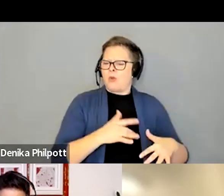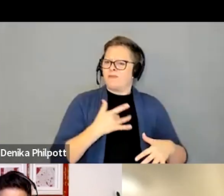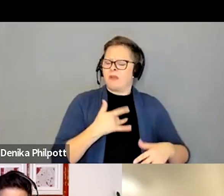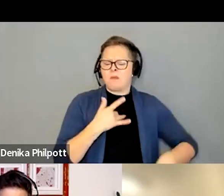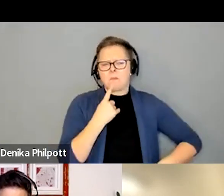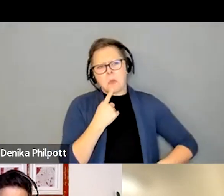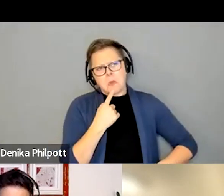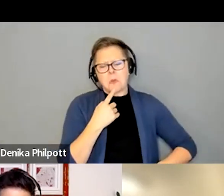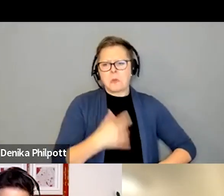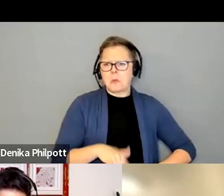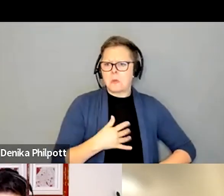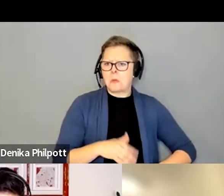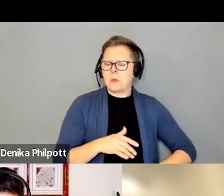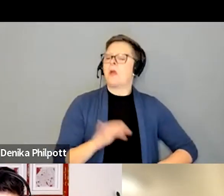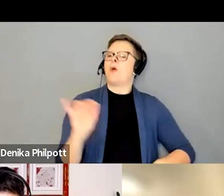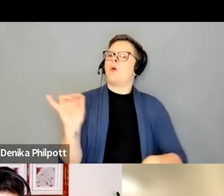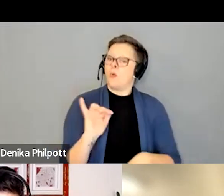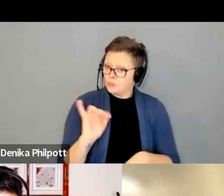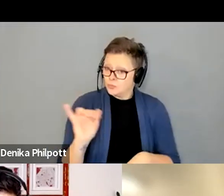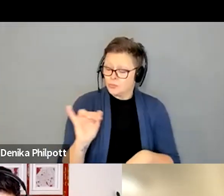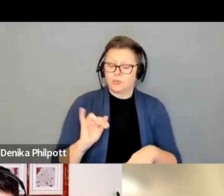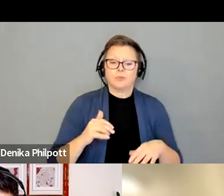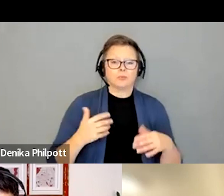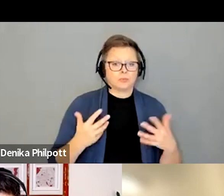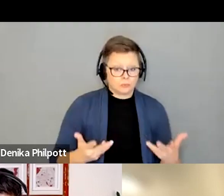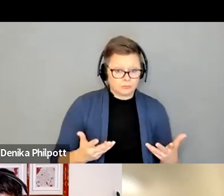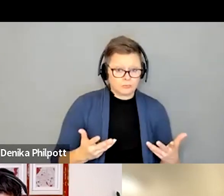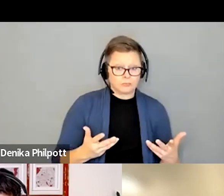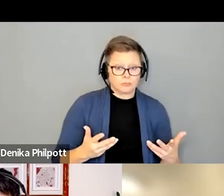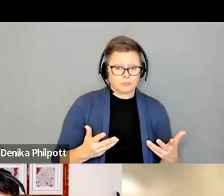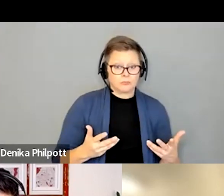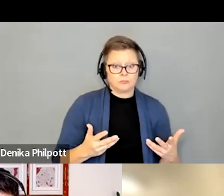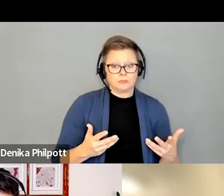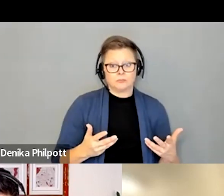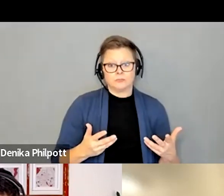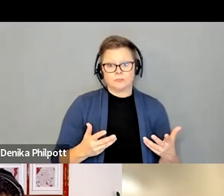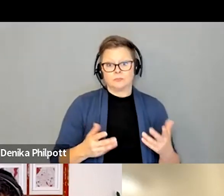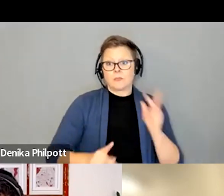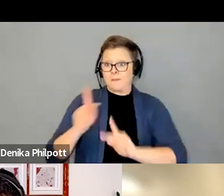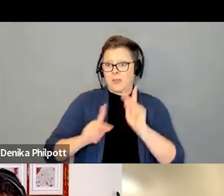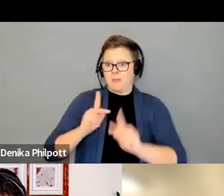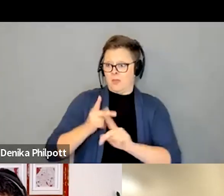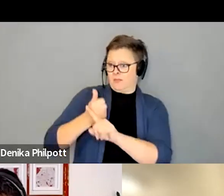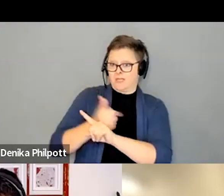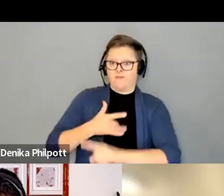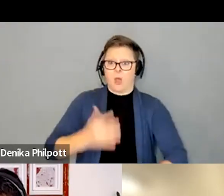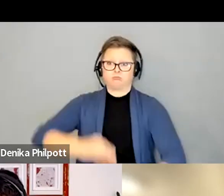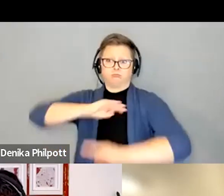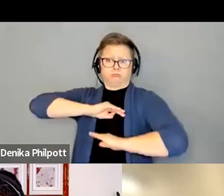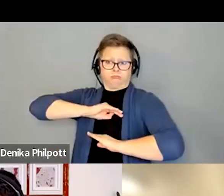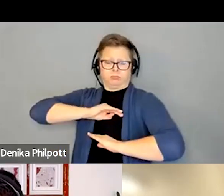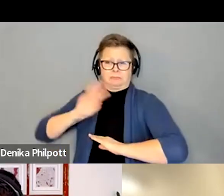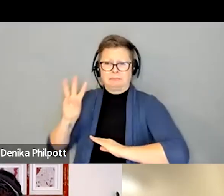sort of saw an interesting phenomenon with these segments. We had a very low proportion of those who were in the fulfilled segment. But when we looked